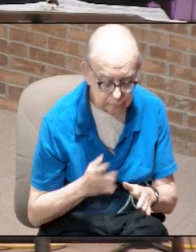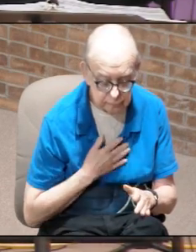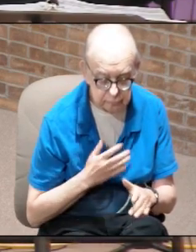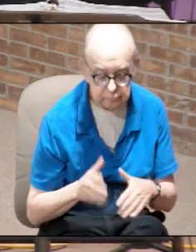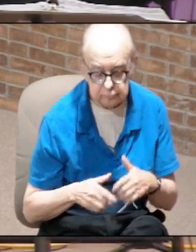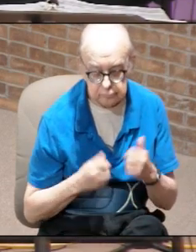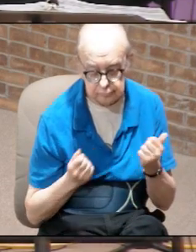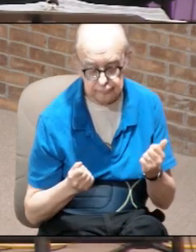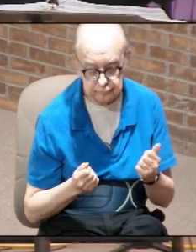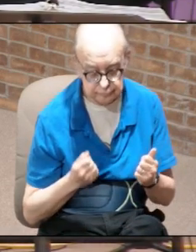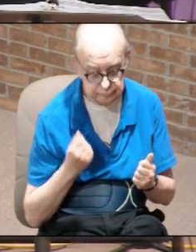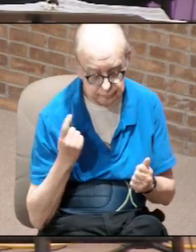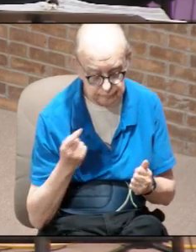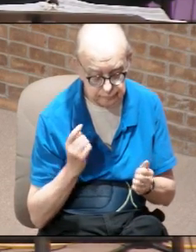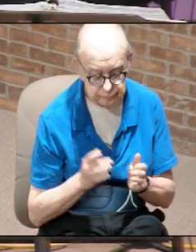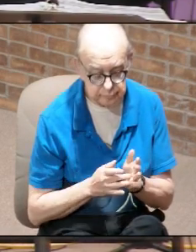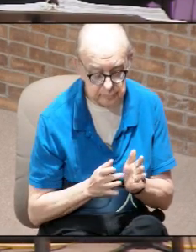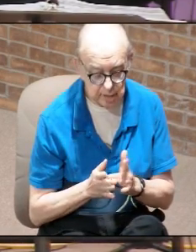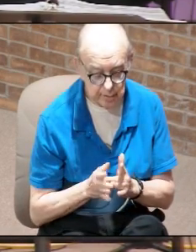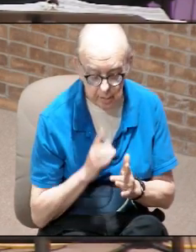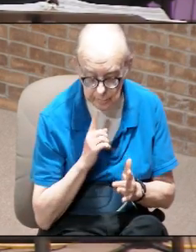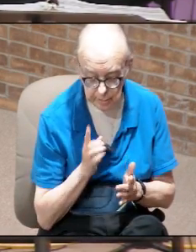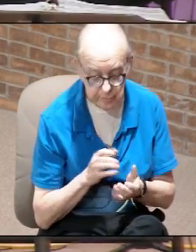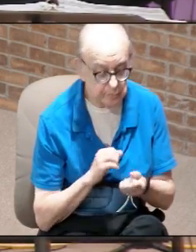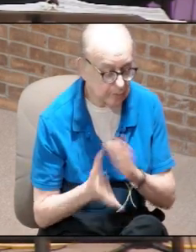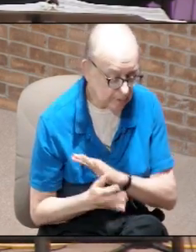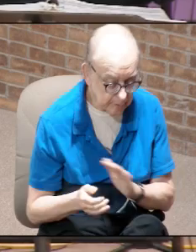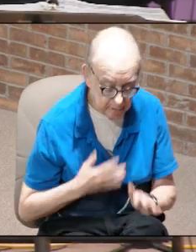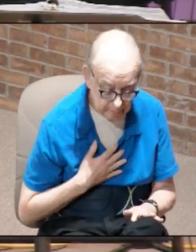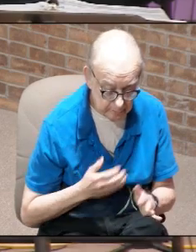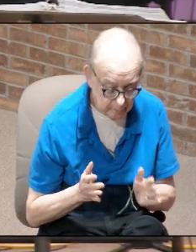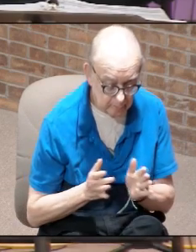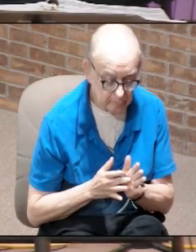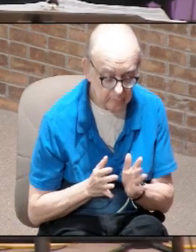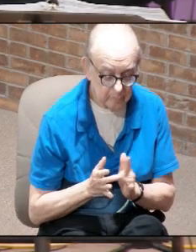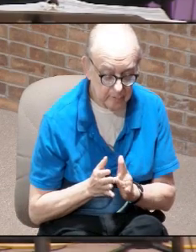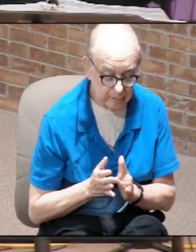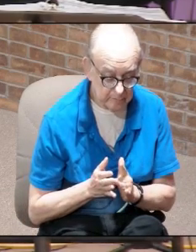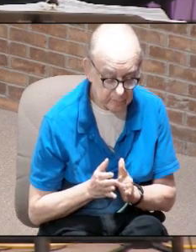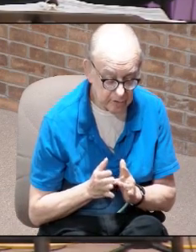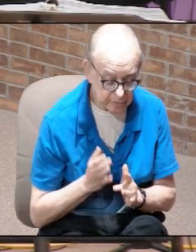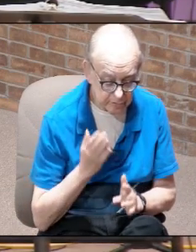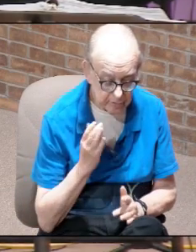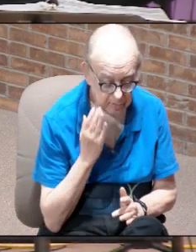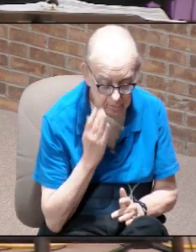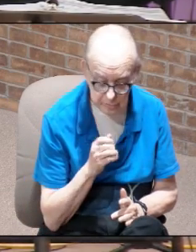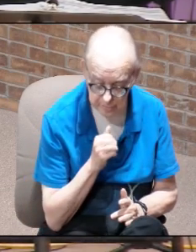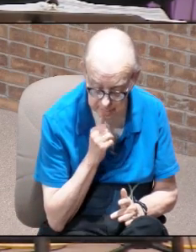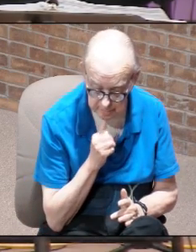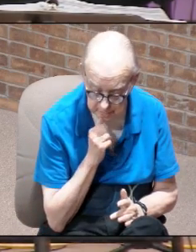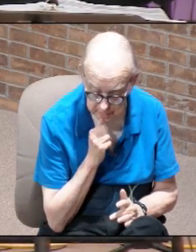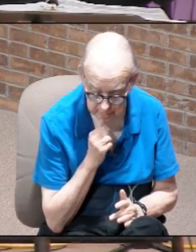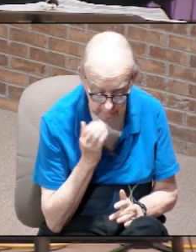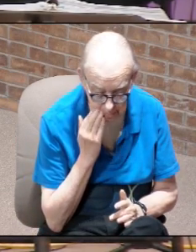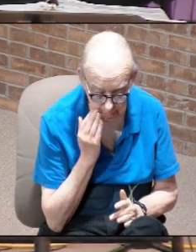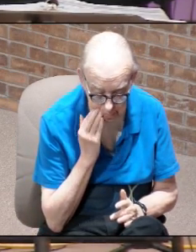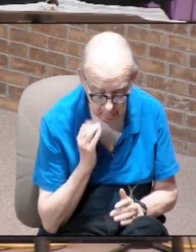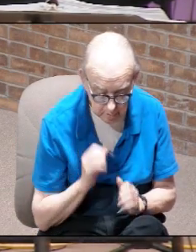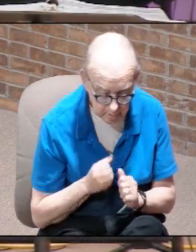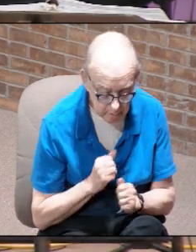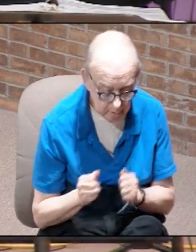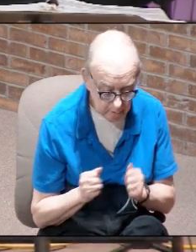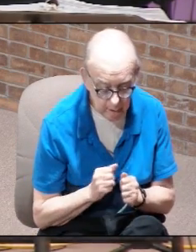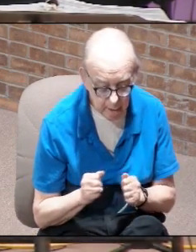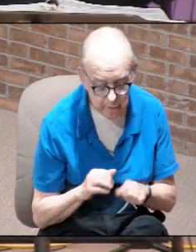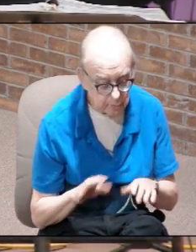life. I thought he'd wreck it. But he knows bike secrets. He knows how to make those